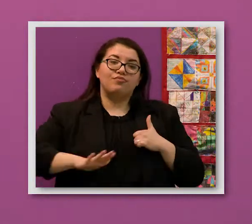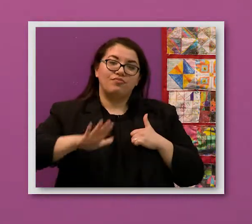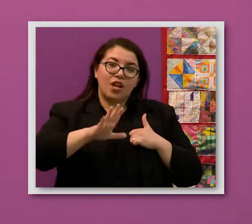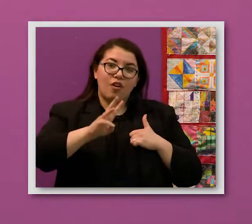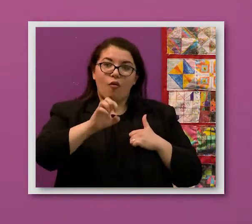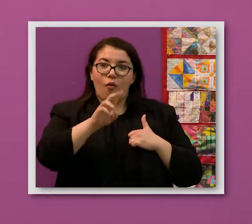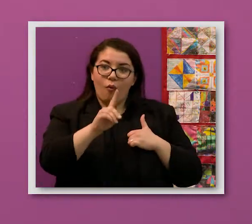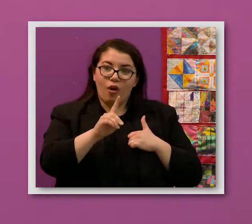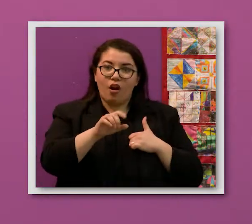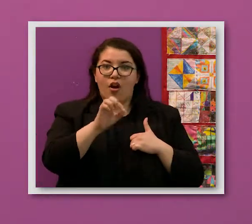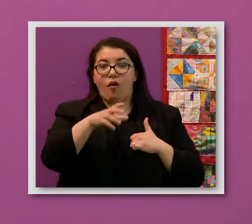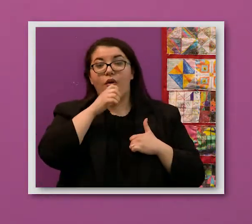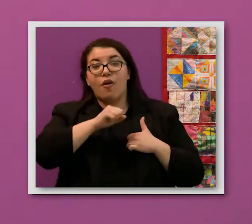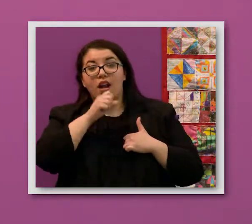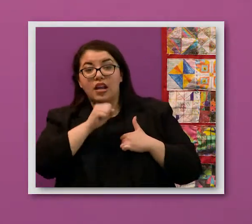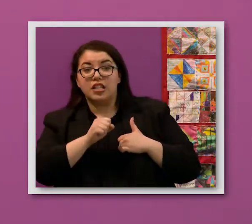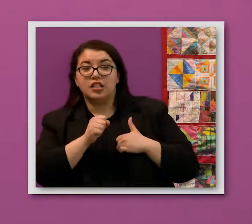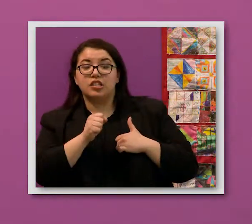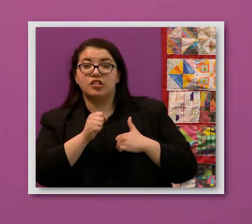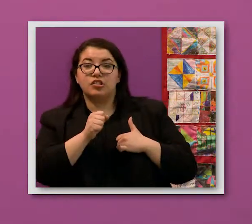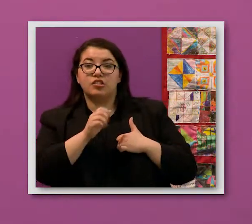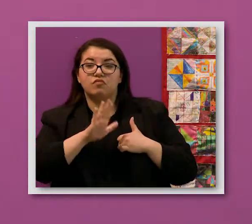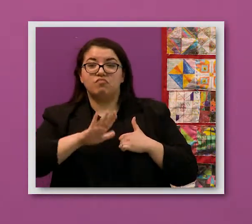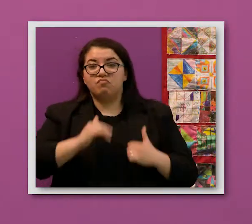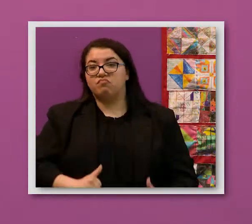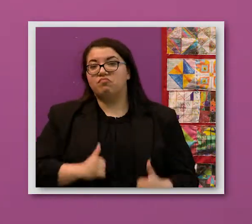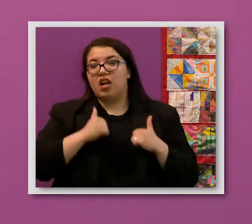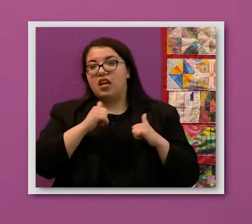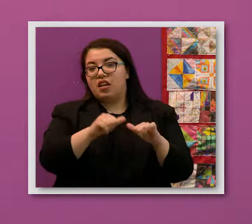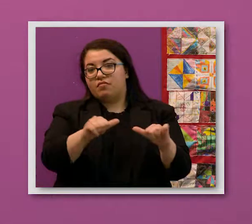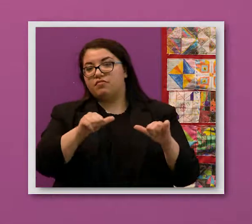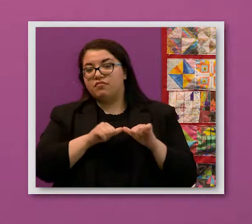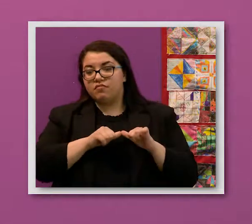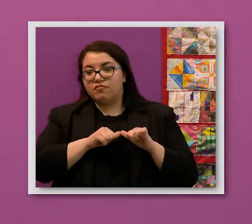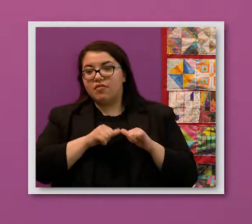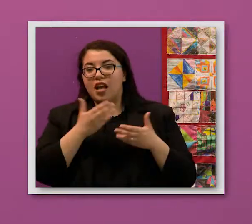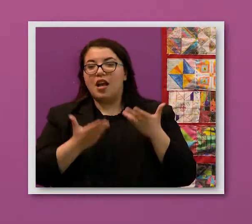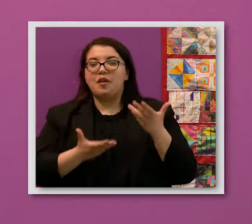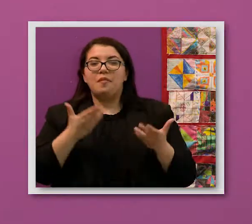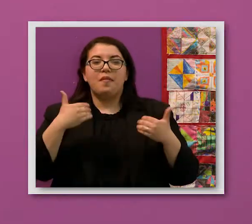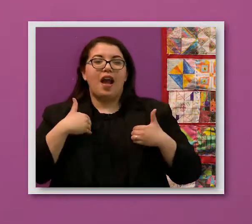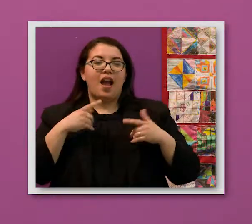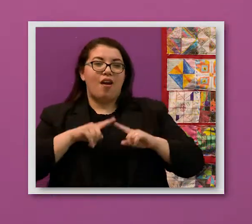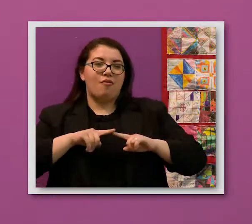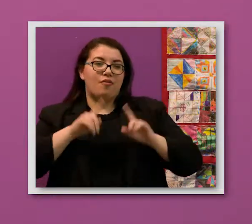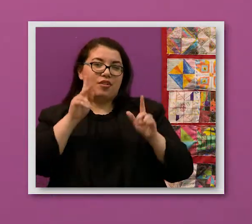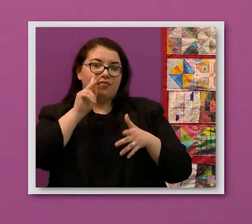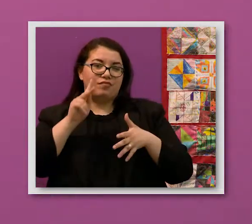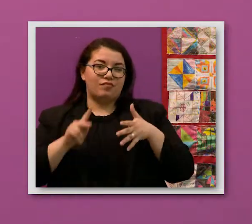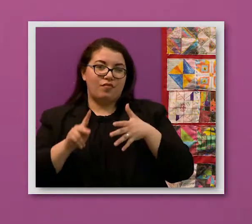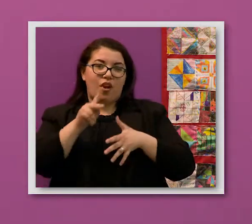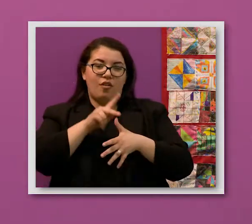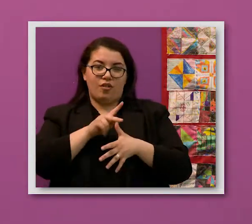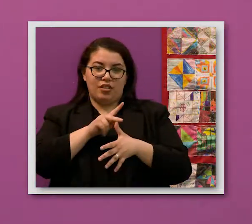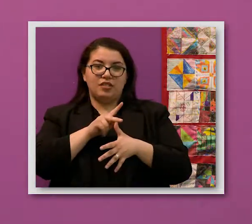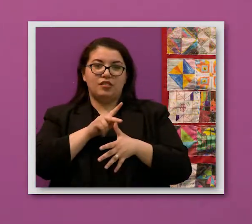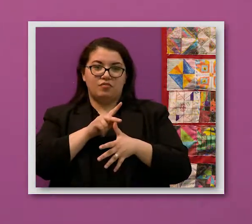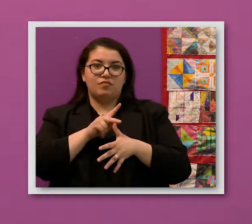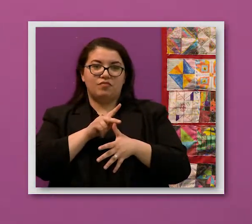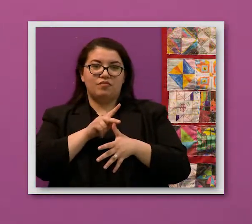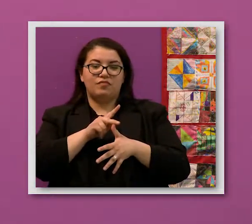how old we are, where we are in our lives, we may have different things that we want to focus